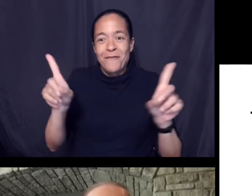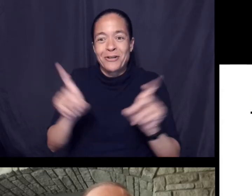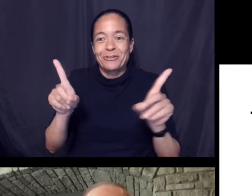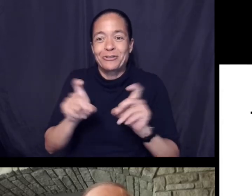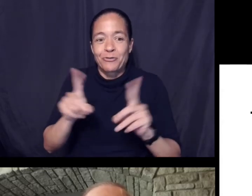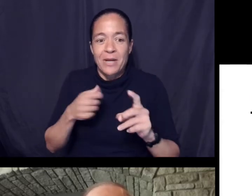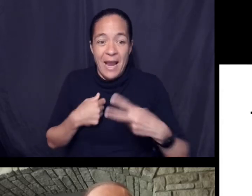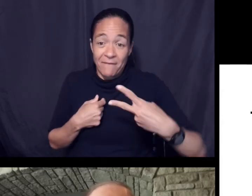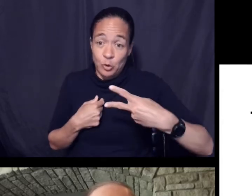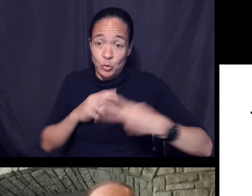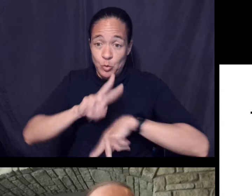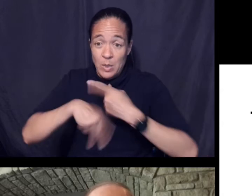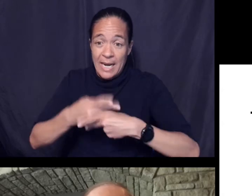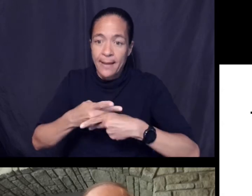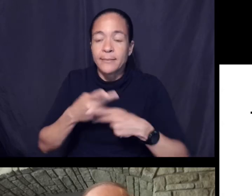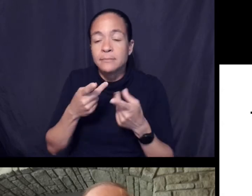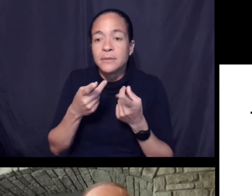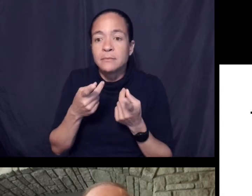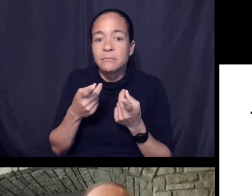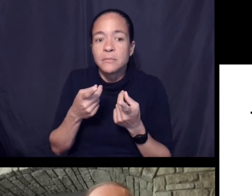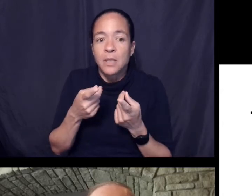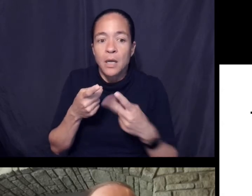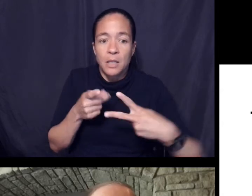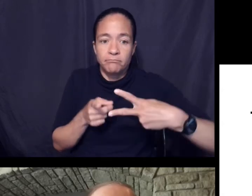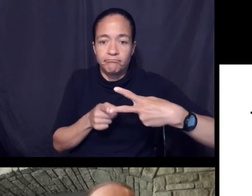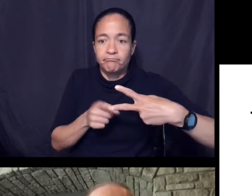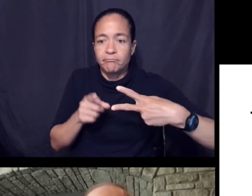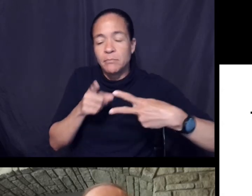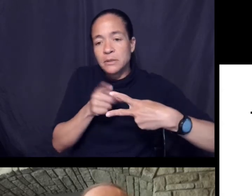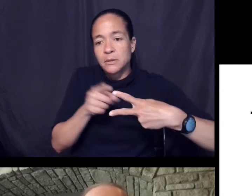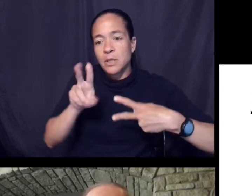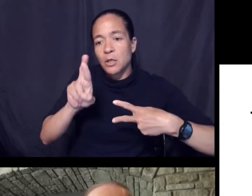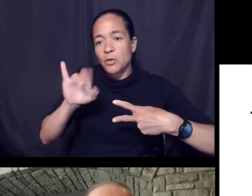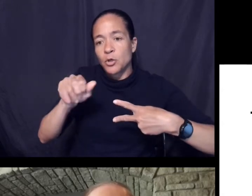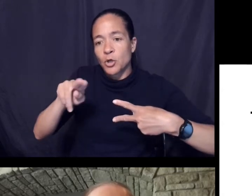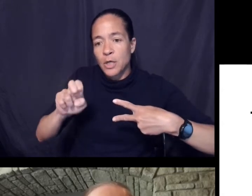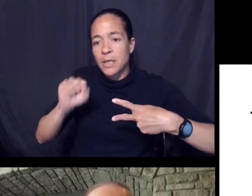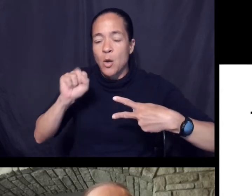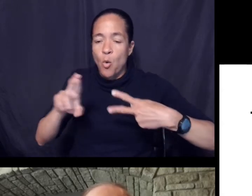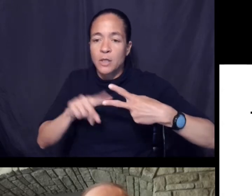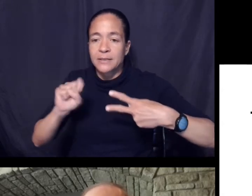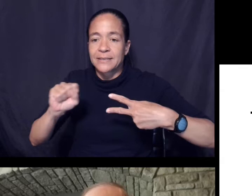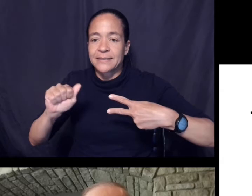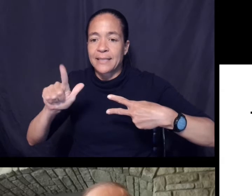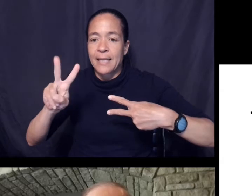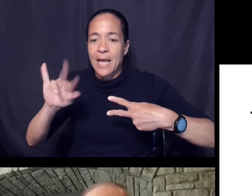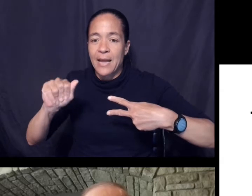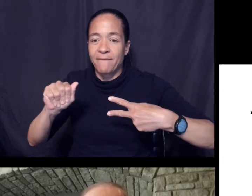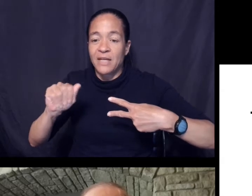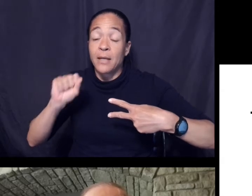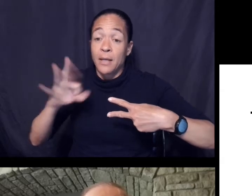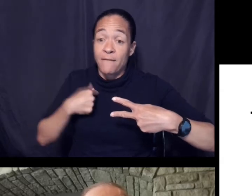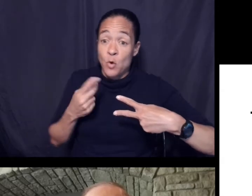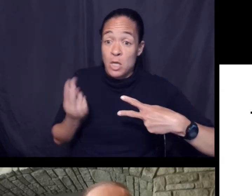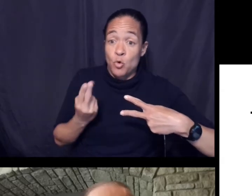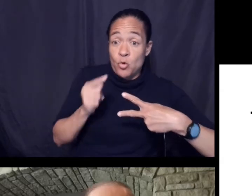screening. Well, 2 types of universal screening is you could use urinary CMV PCR, or you could use saliva.